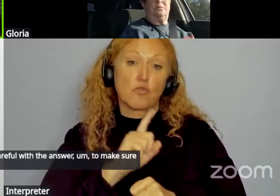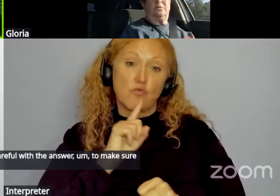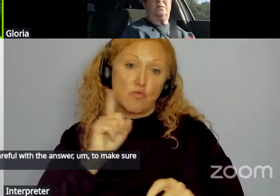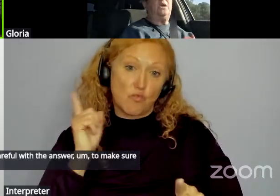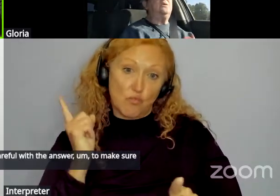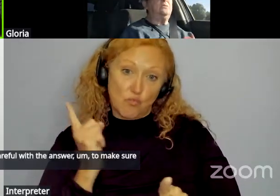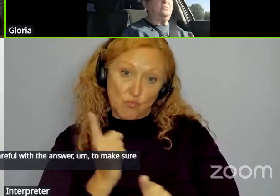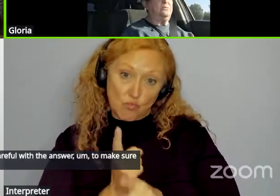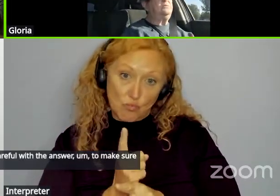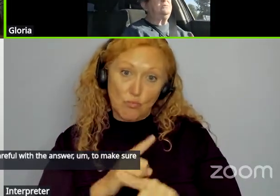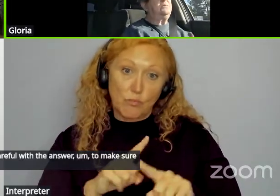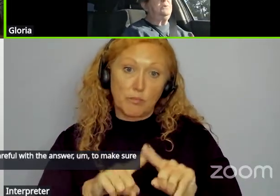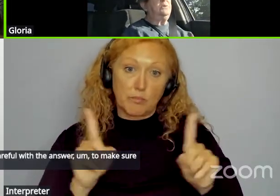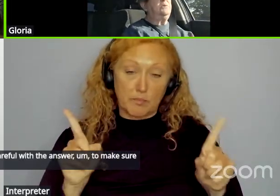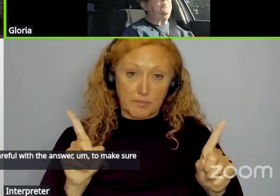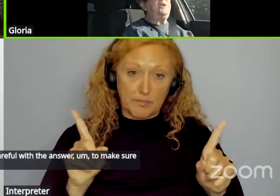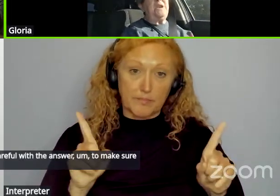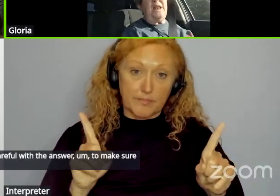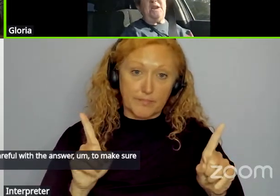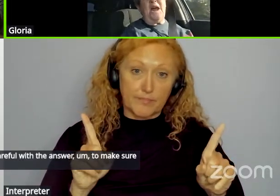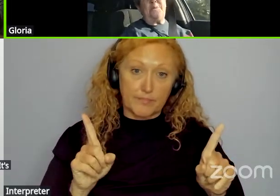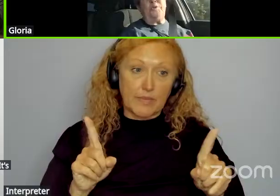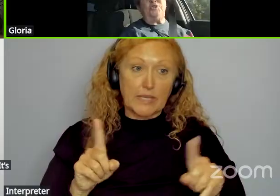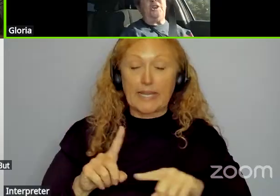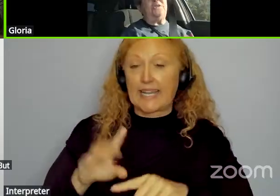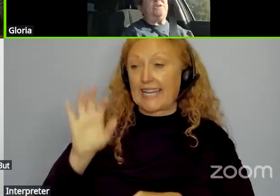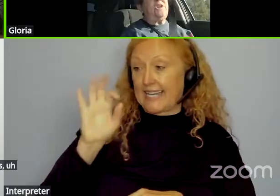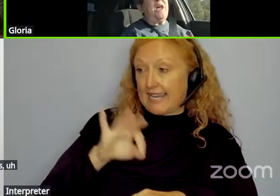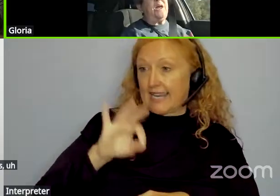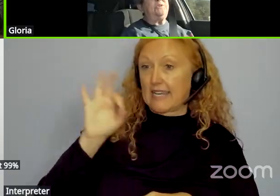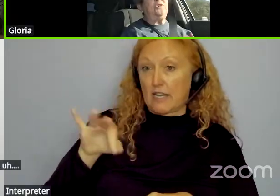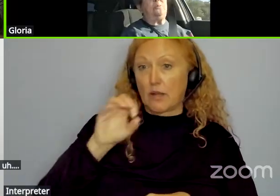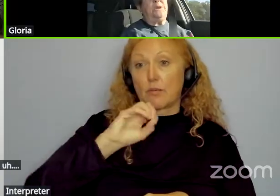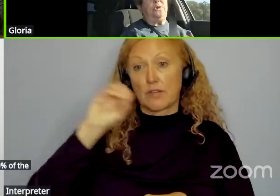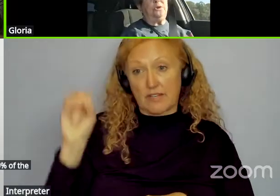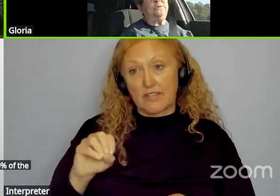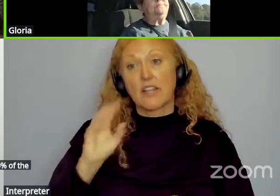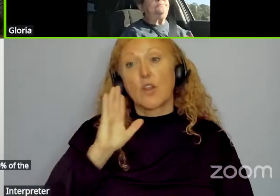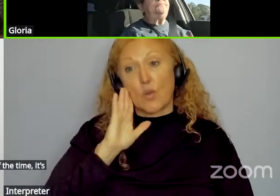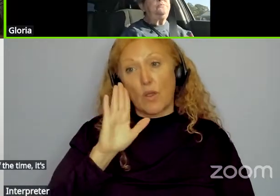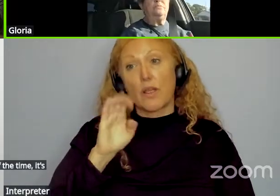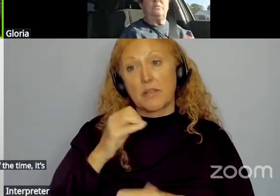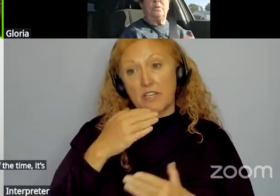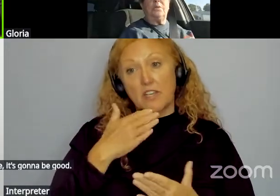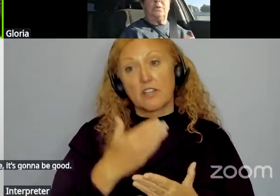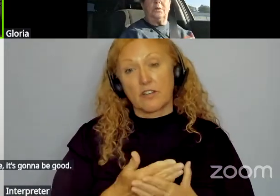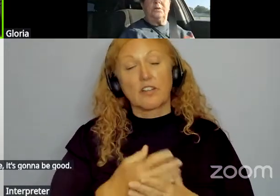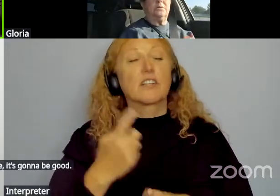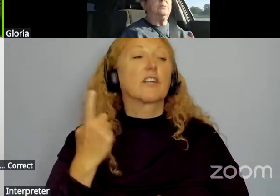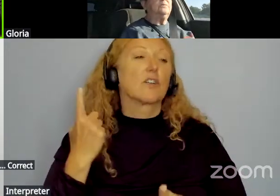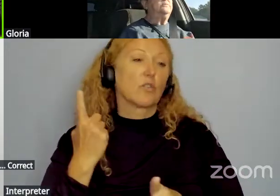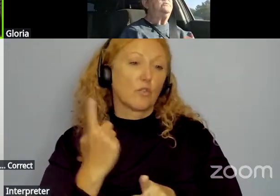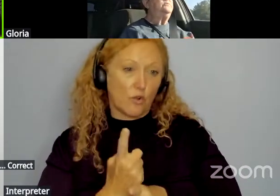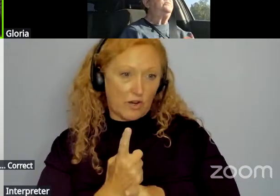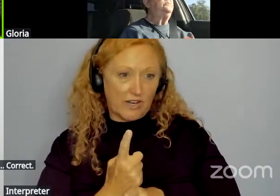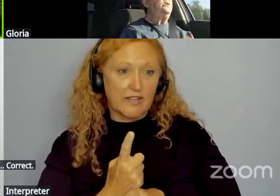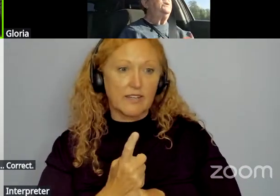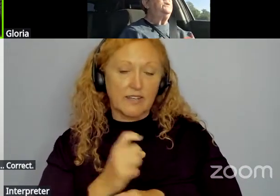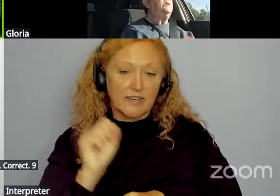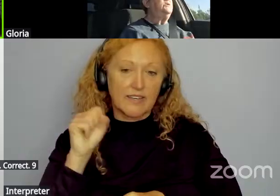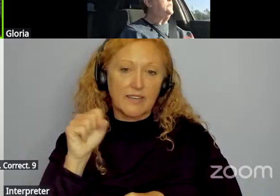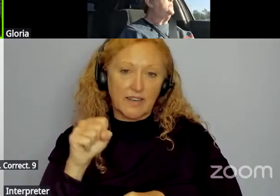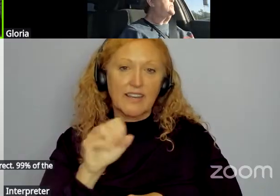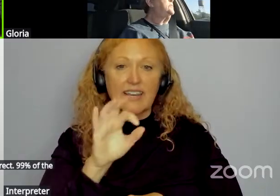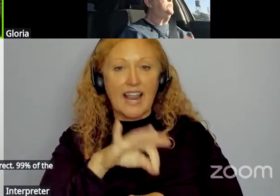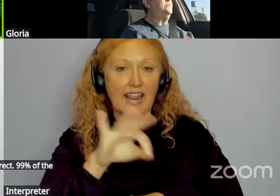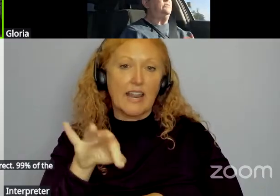But it's But 99% of the time, it's going to be good. correct. 99% of the time.